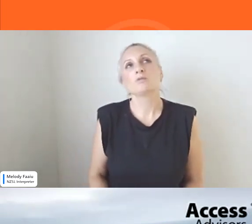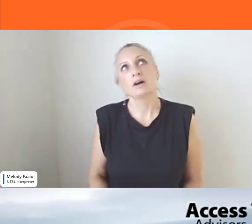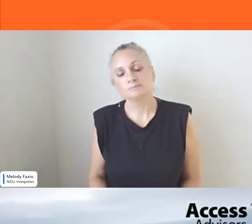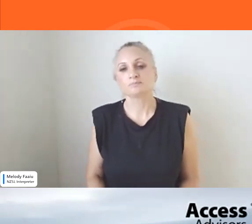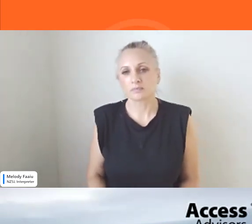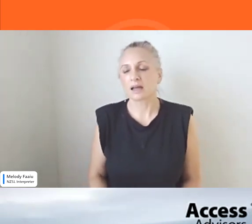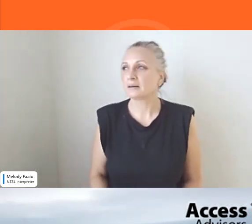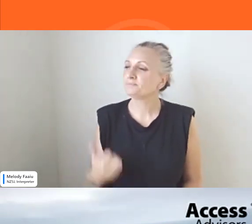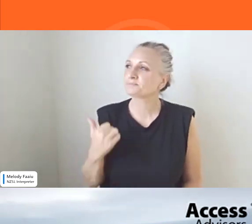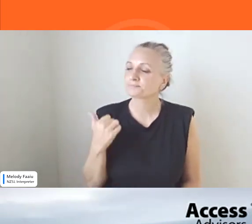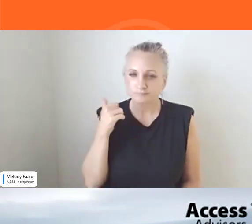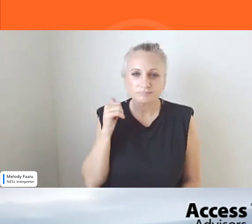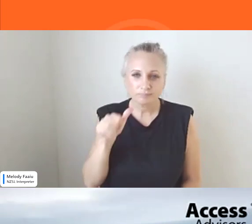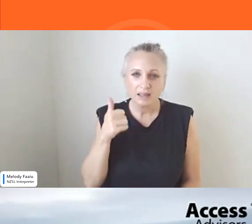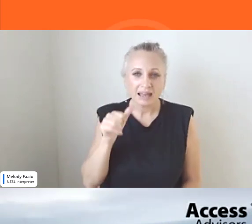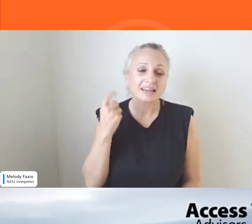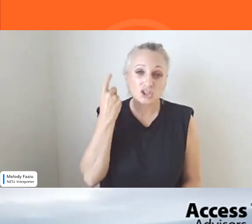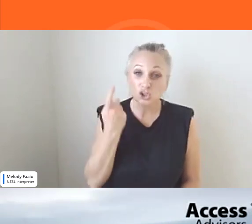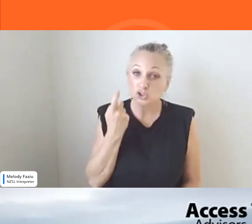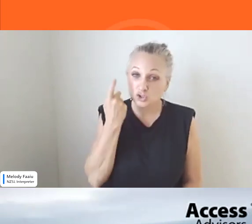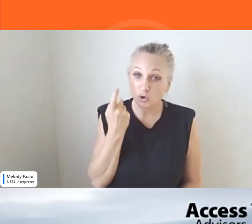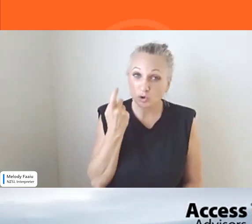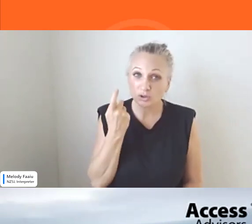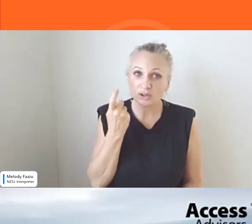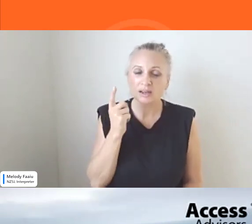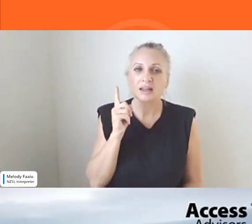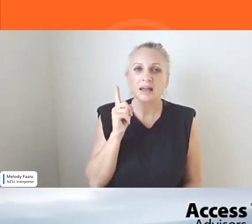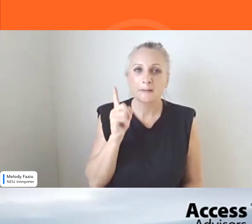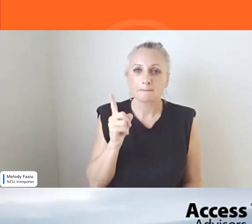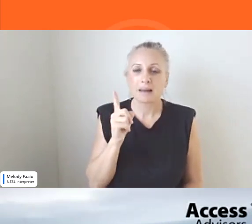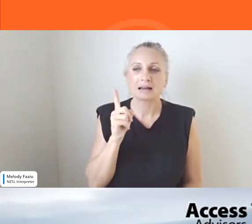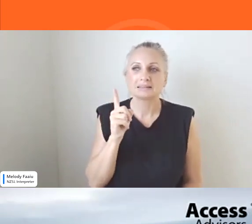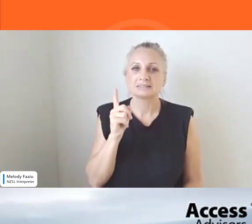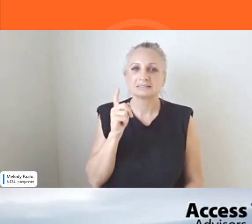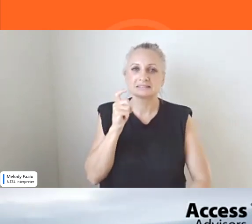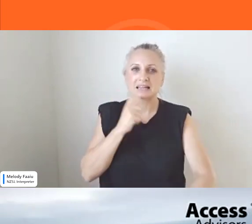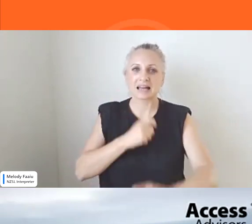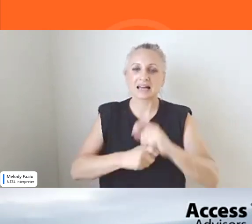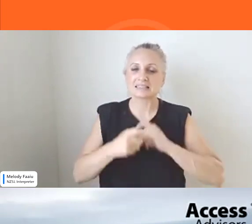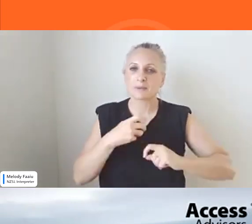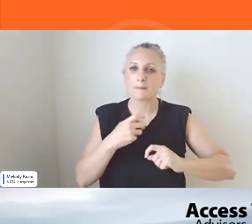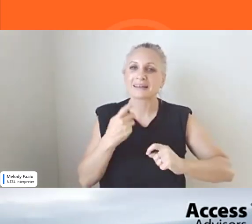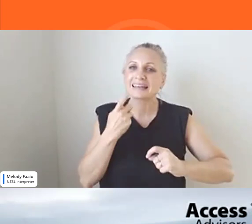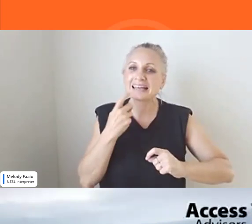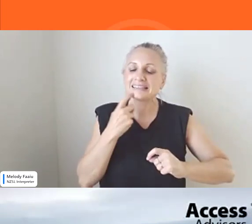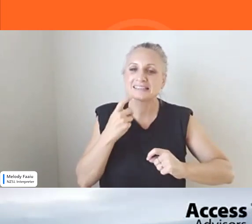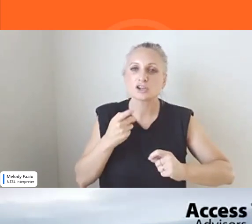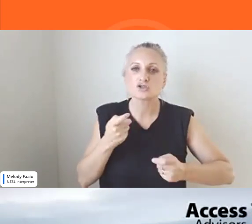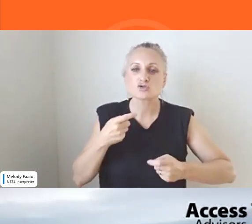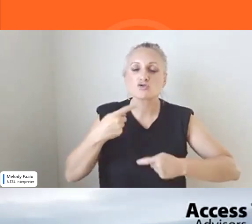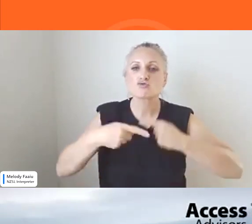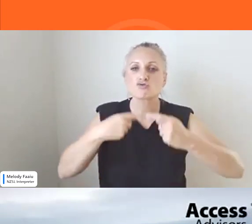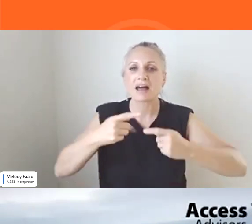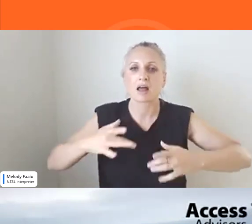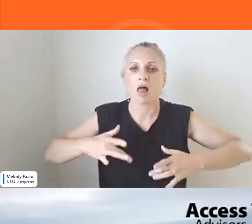concern to a point, but it is becoming much, much easier to run large language models locally on your own